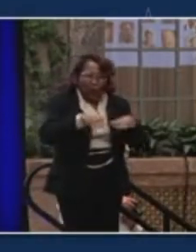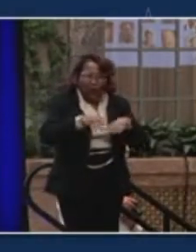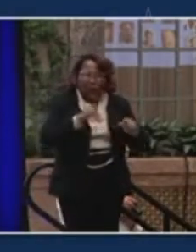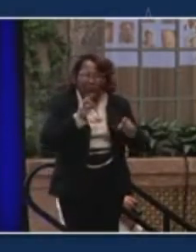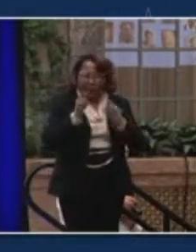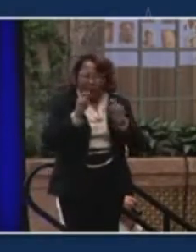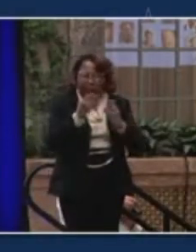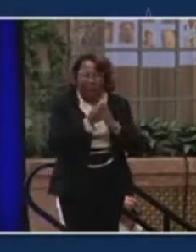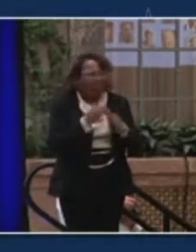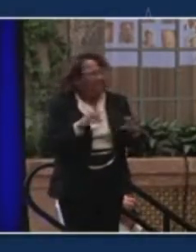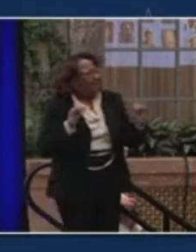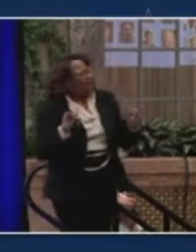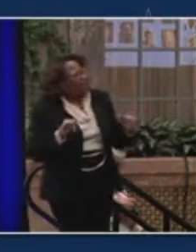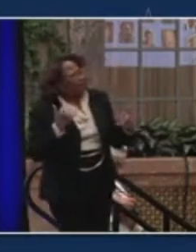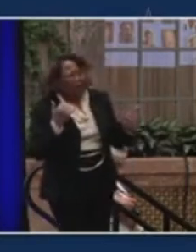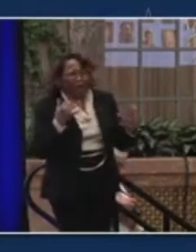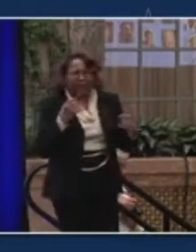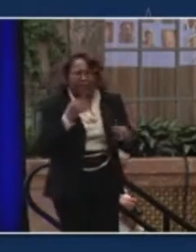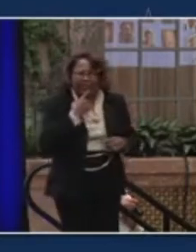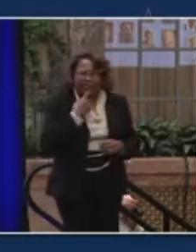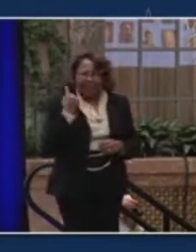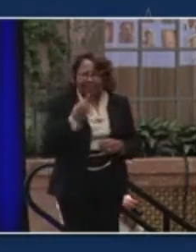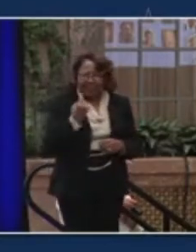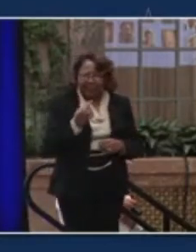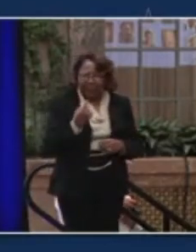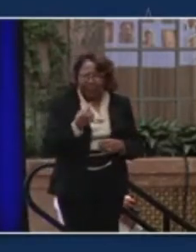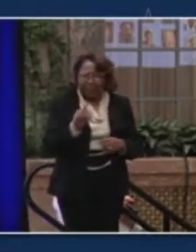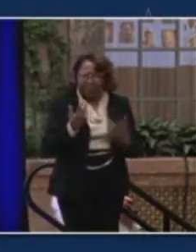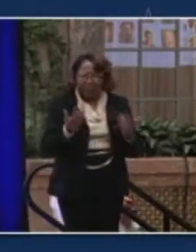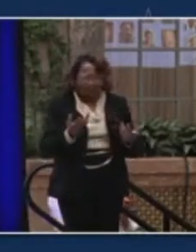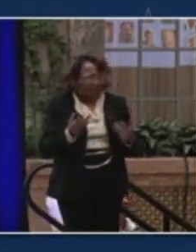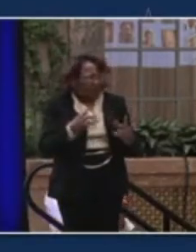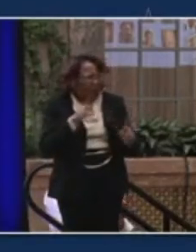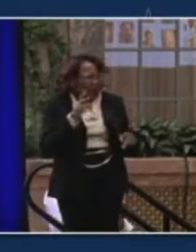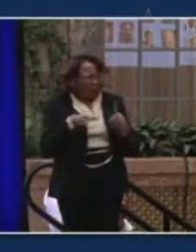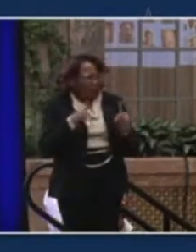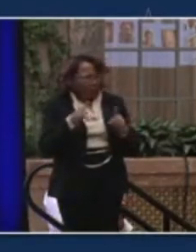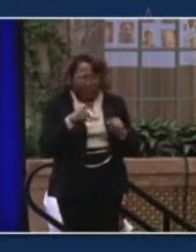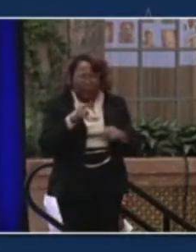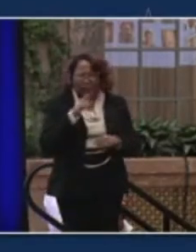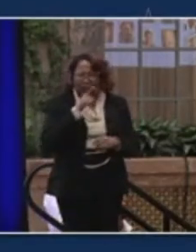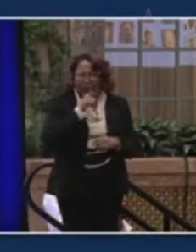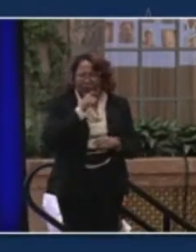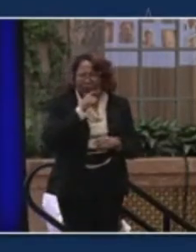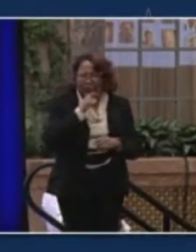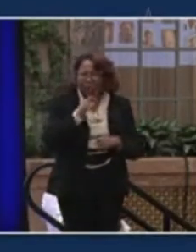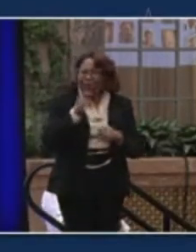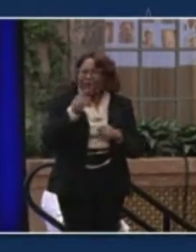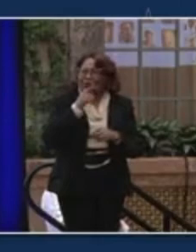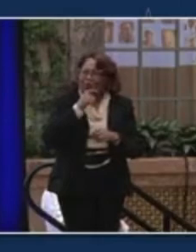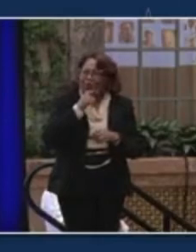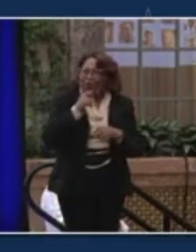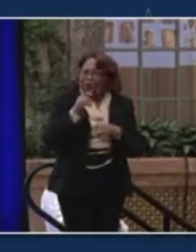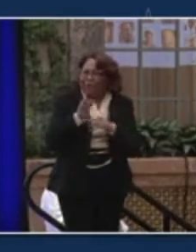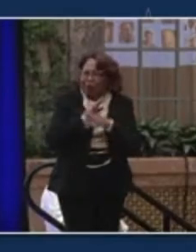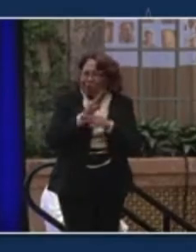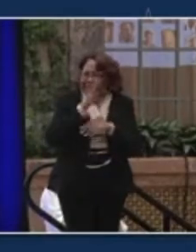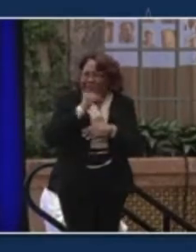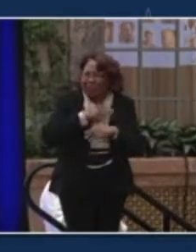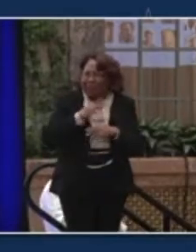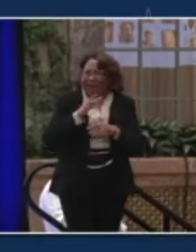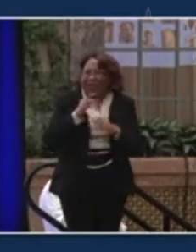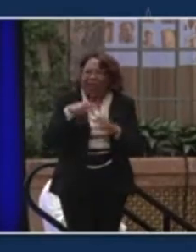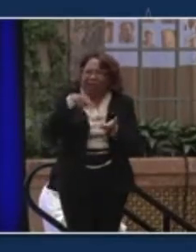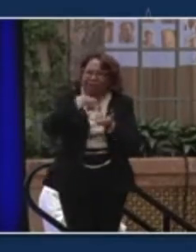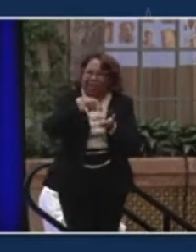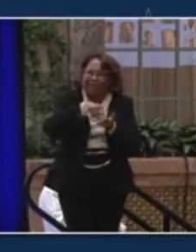I want to say something. Mr. Johnson, I see you over there, and you were one of the black businessmen who really stepped up to the